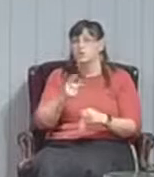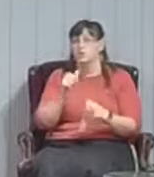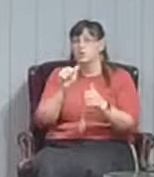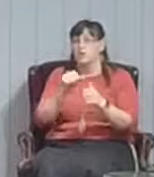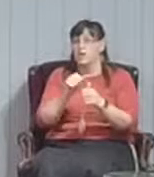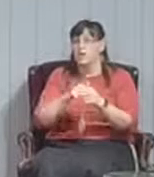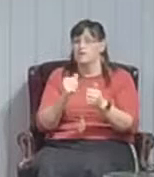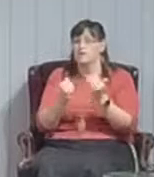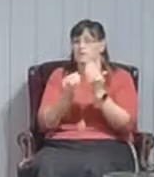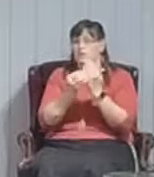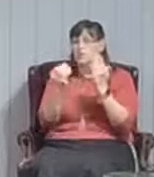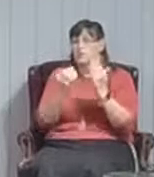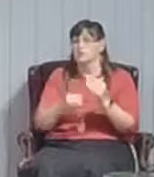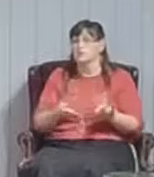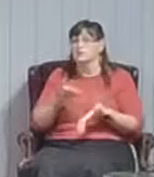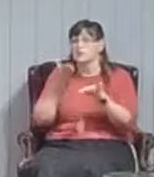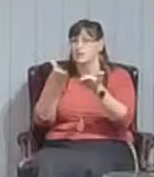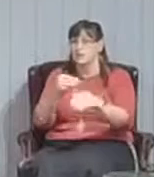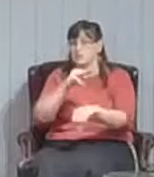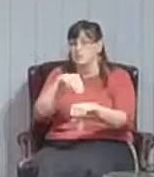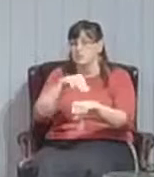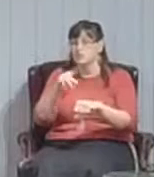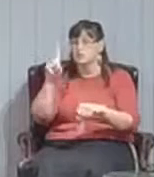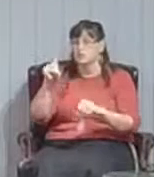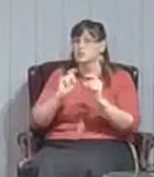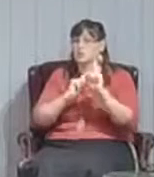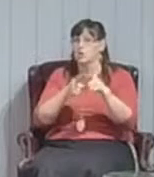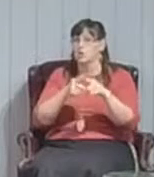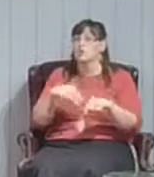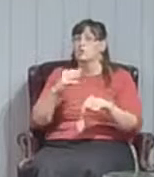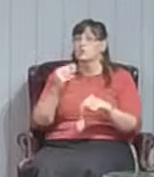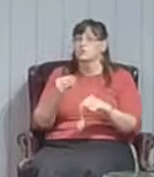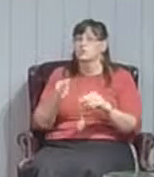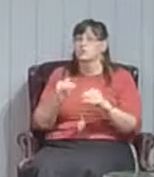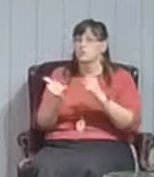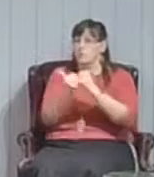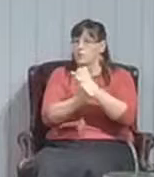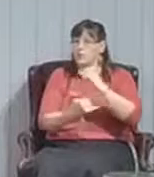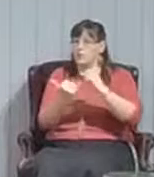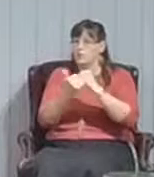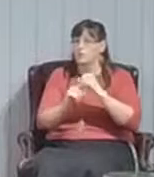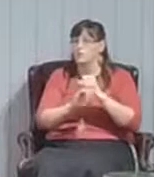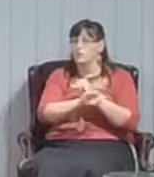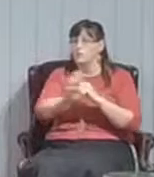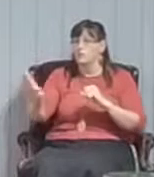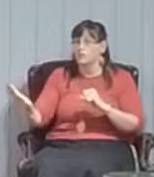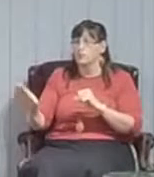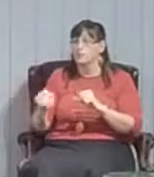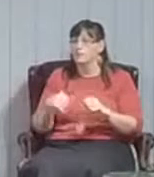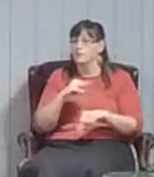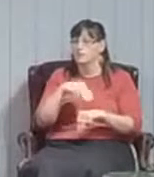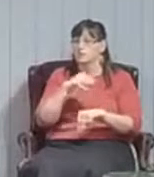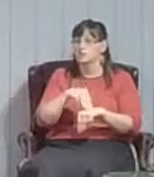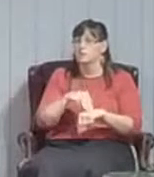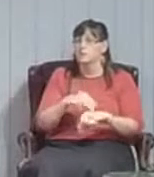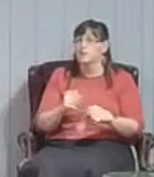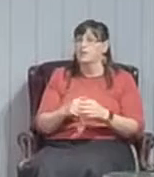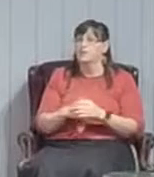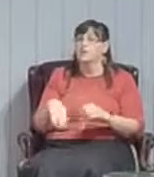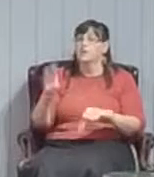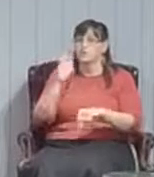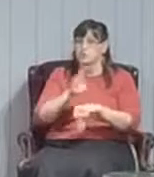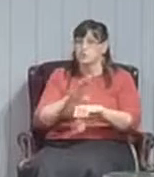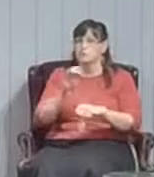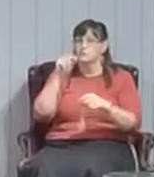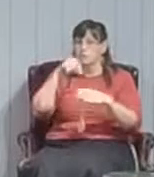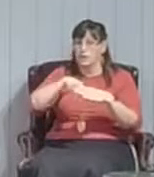that that is given to missions, it needs to go to foreign missions, because those people can't get jobs and the church planters can get jobs, and a